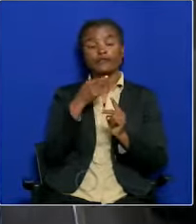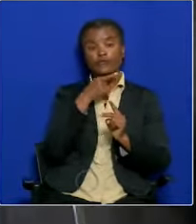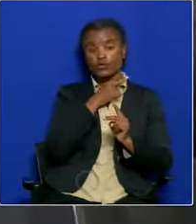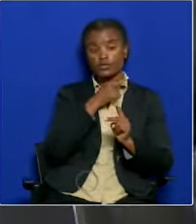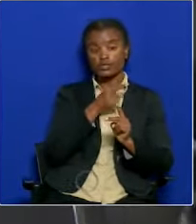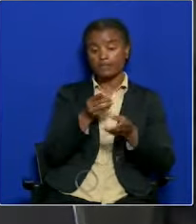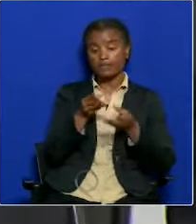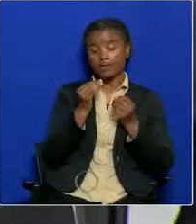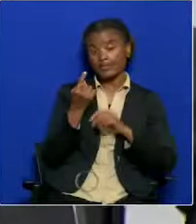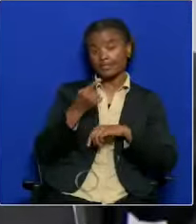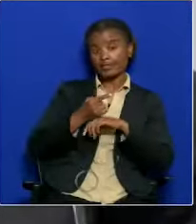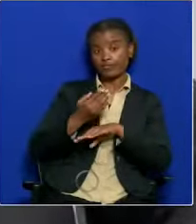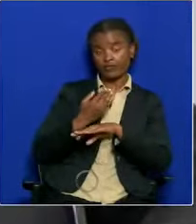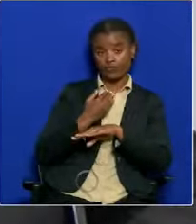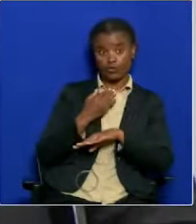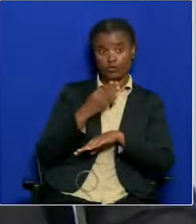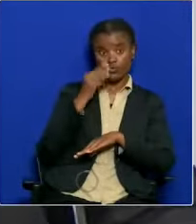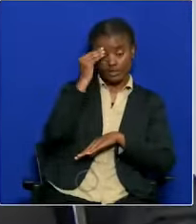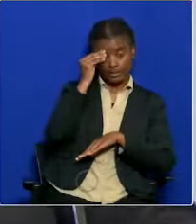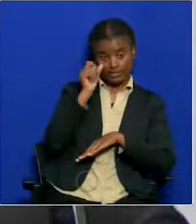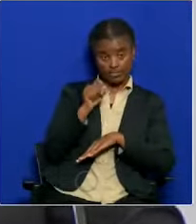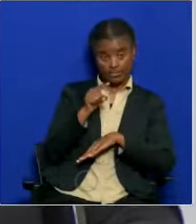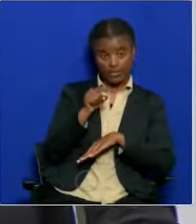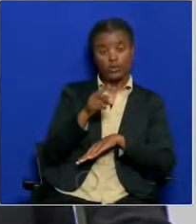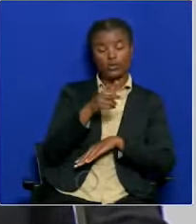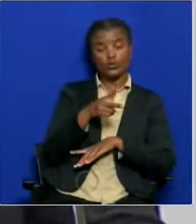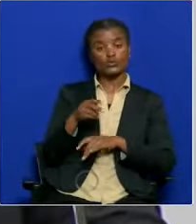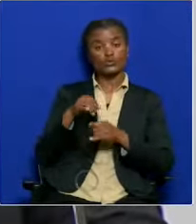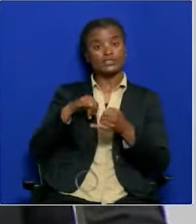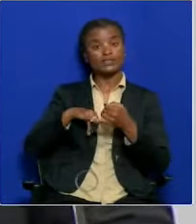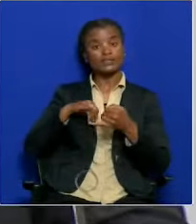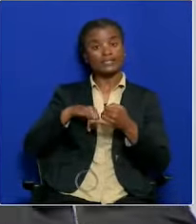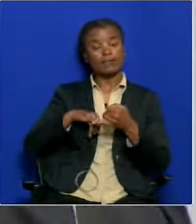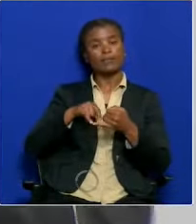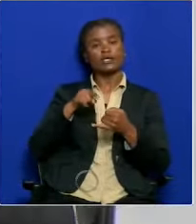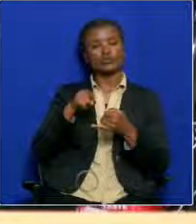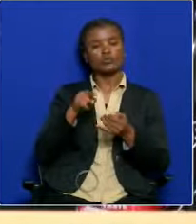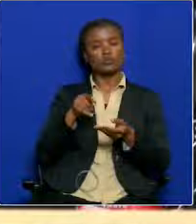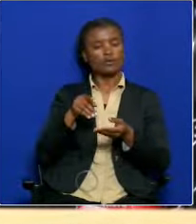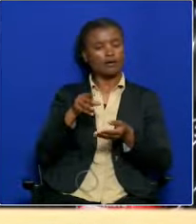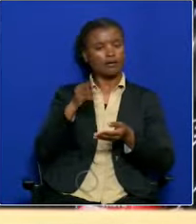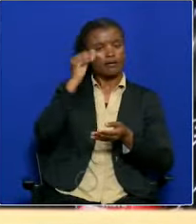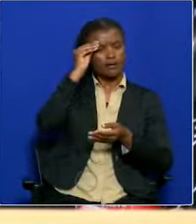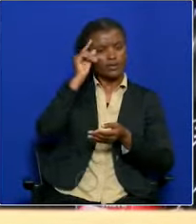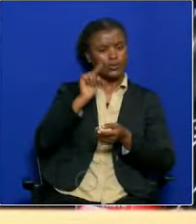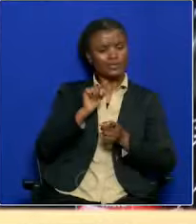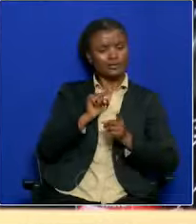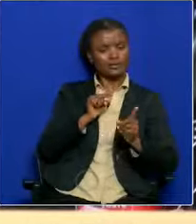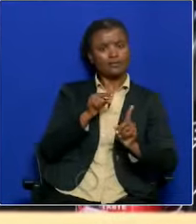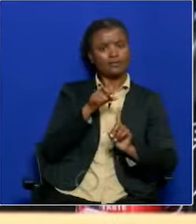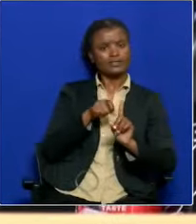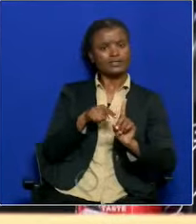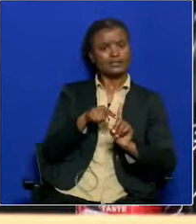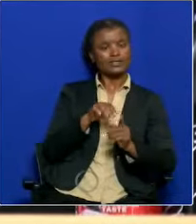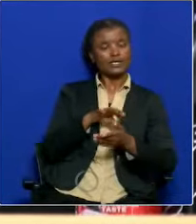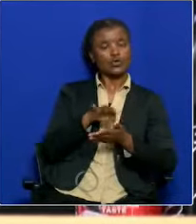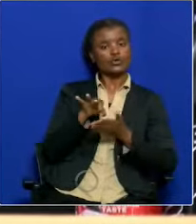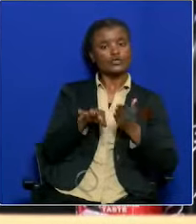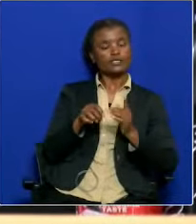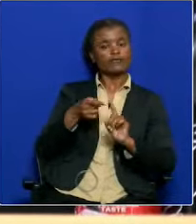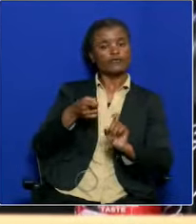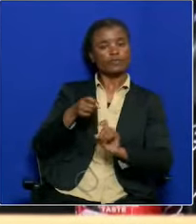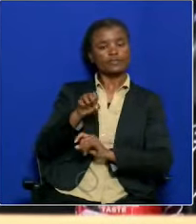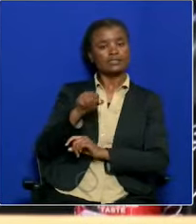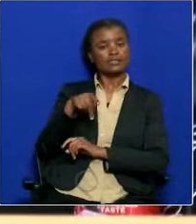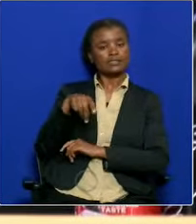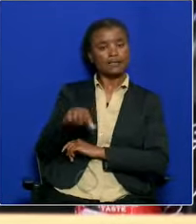also found out in September that he was a SAPS contractor. That's also your version. So if you have regard